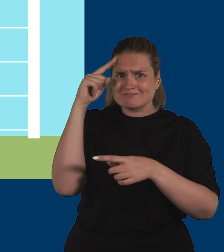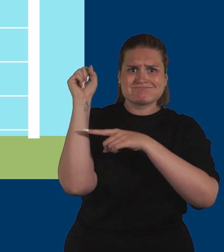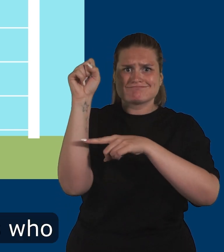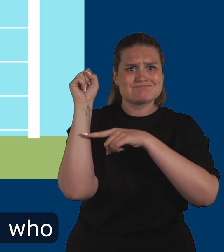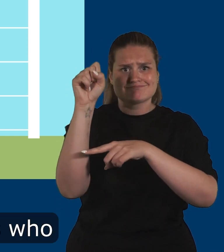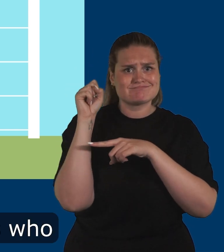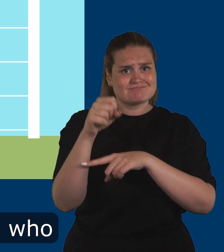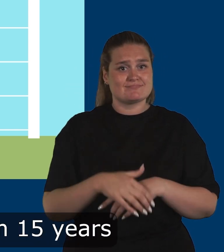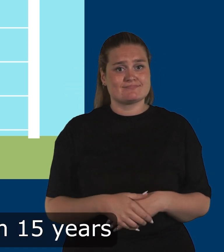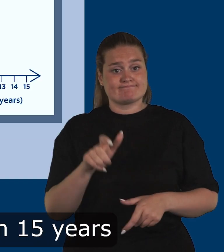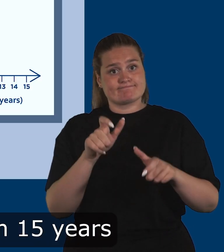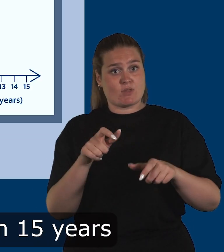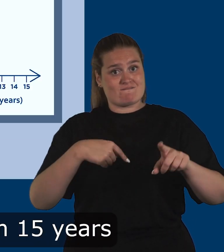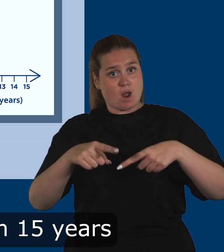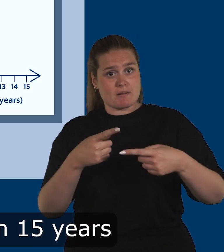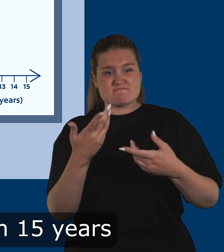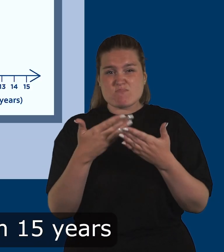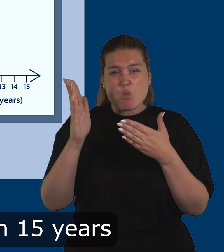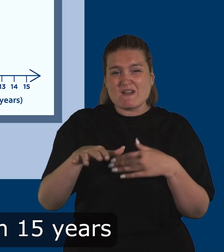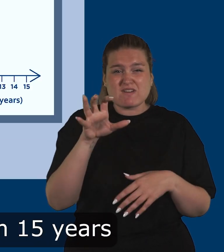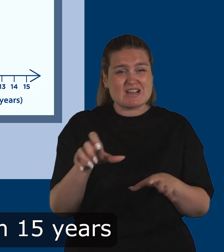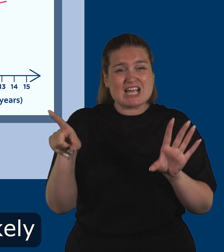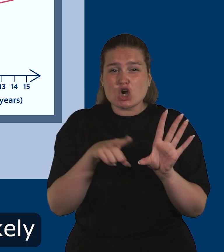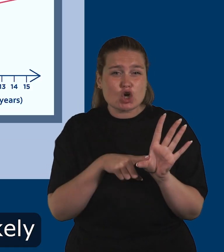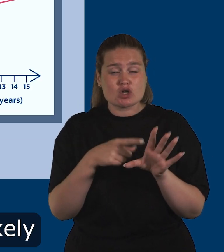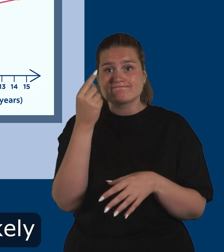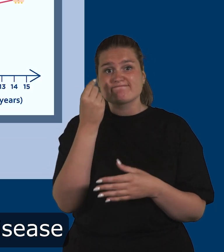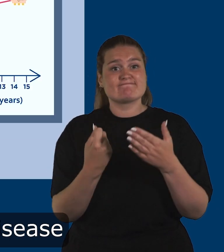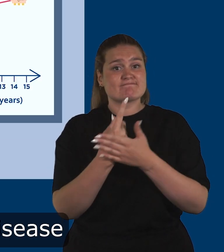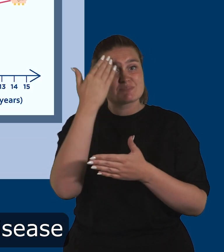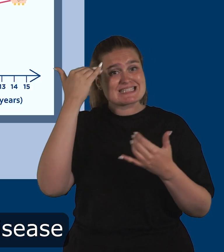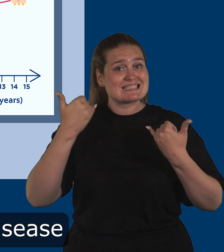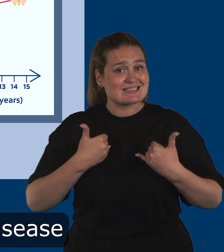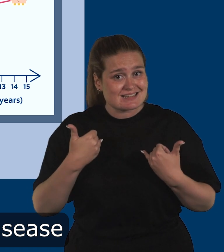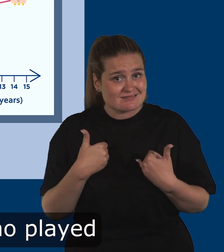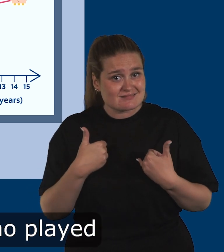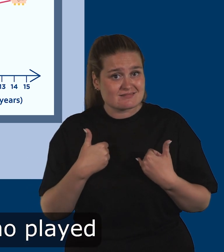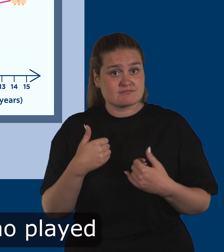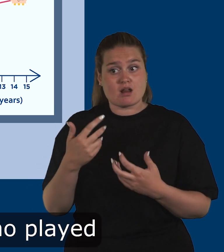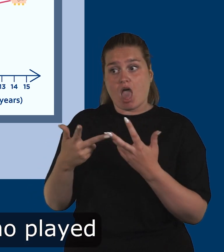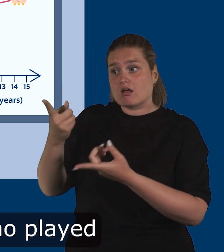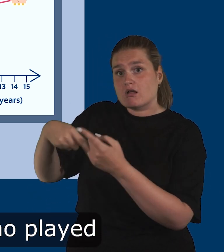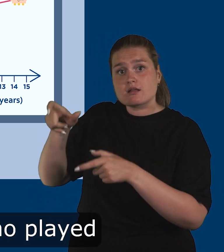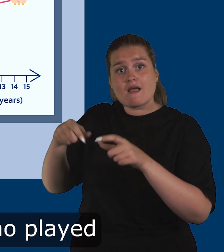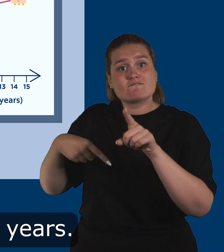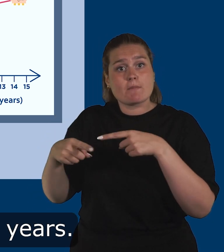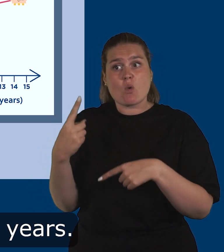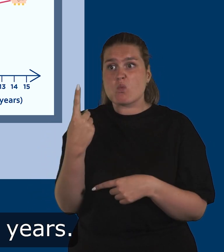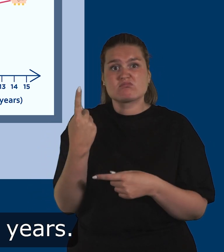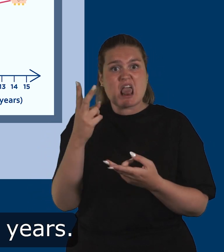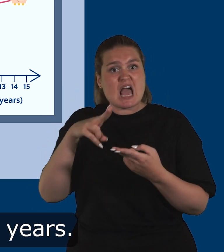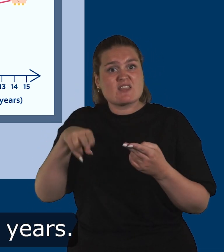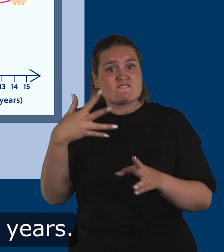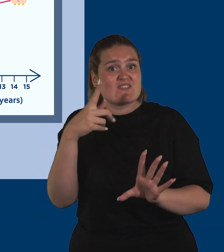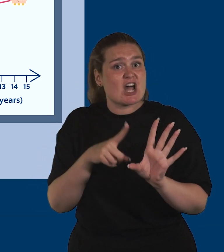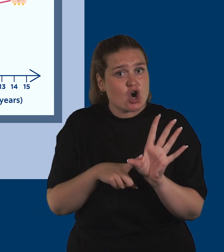and footballers who played for more than 15 years were more likely to get a brain disease than footballers who played for less